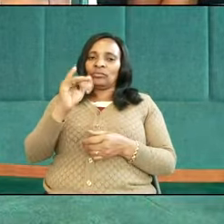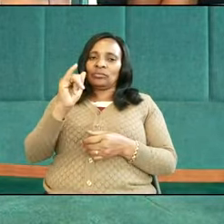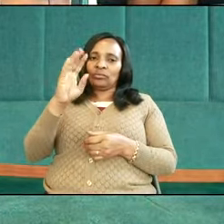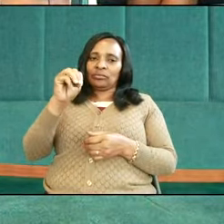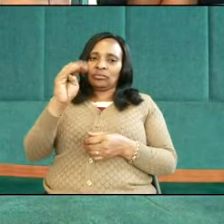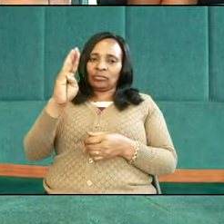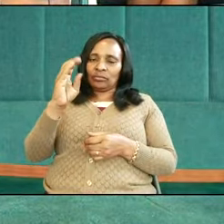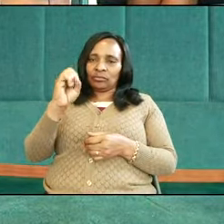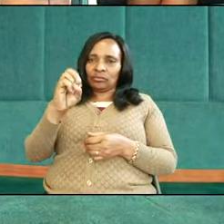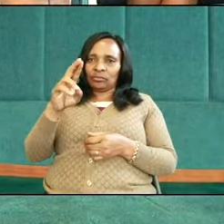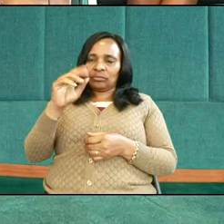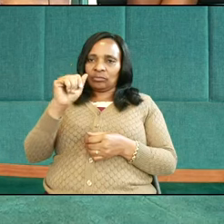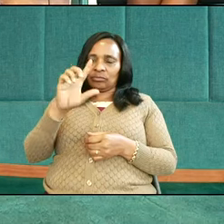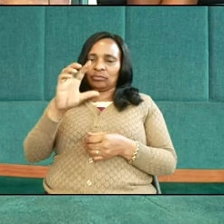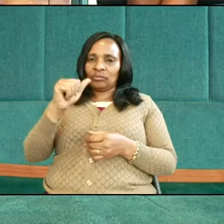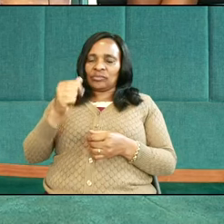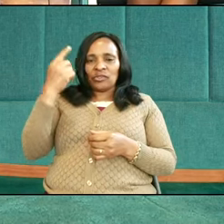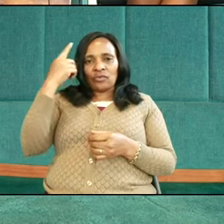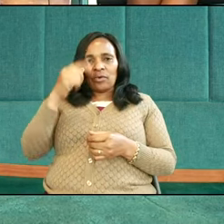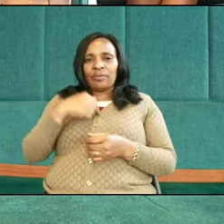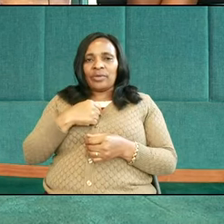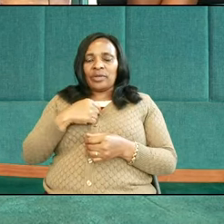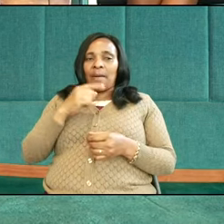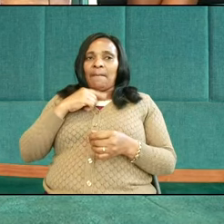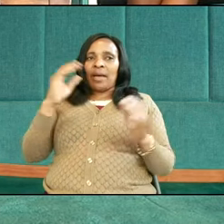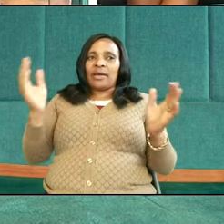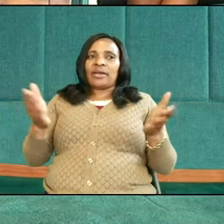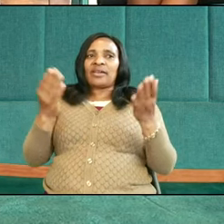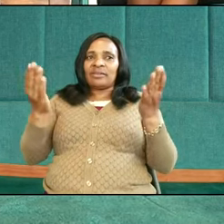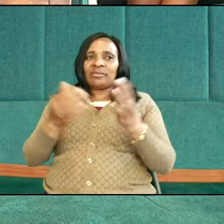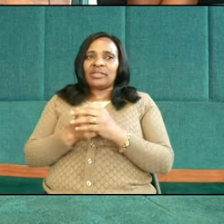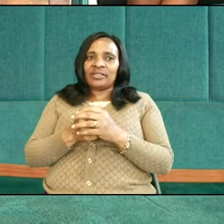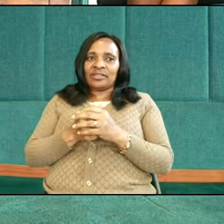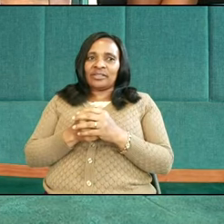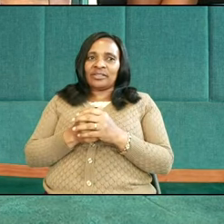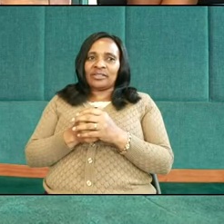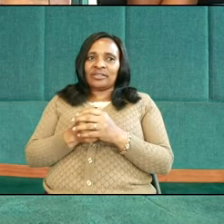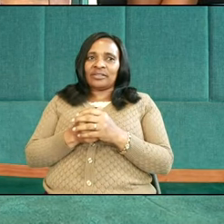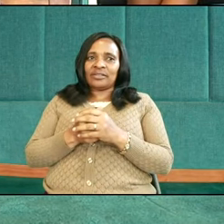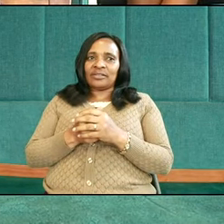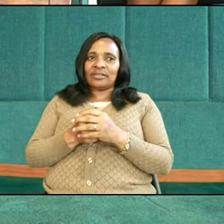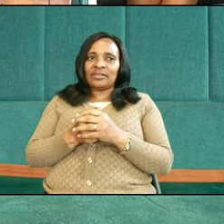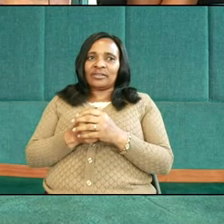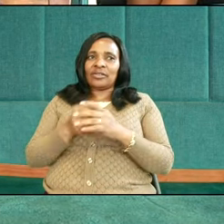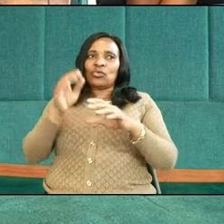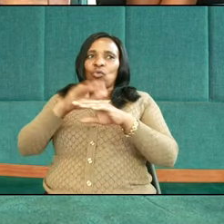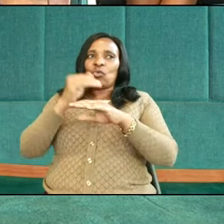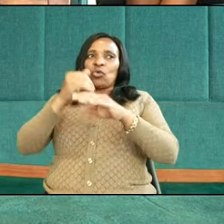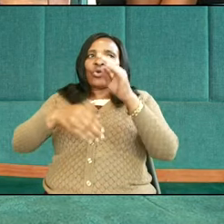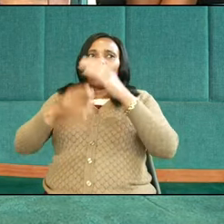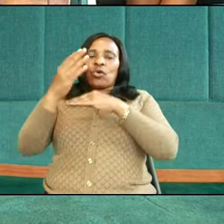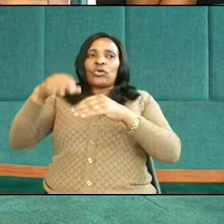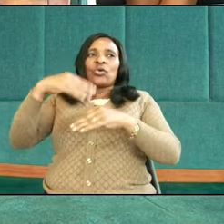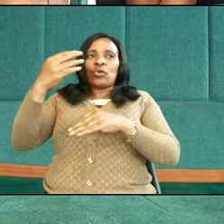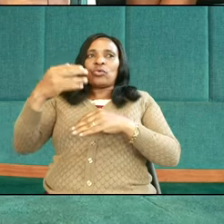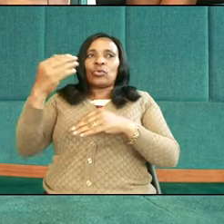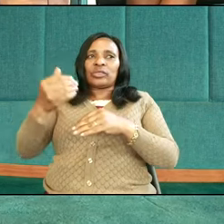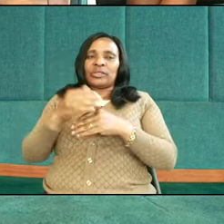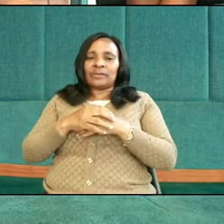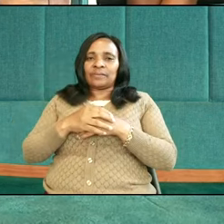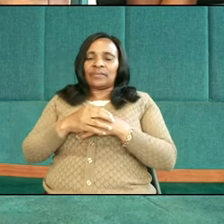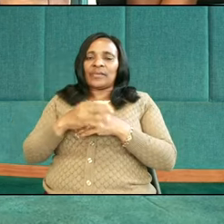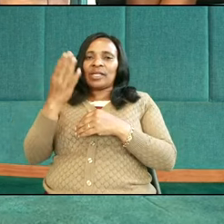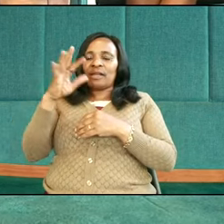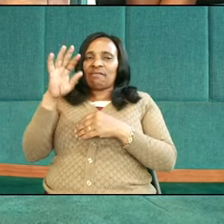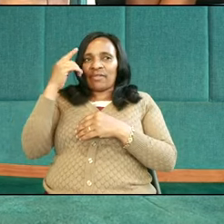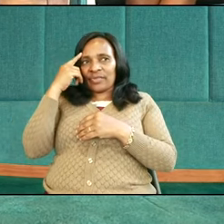ahead. So from me, my encouragement would be to call on God at all times and to never